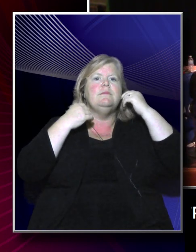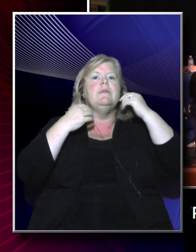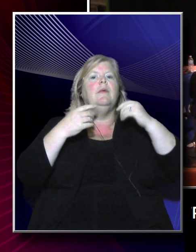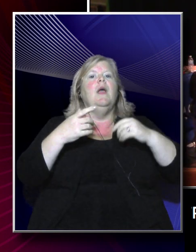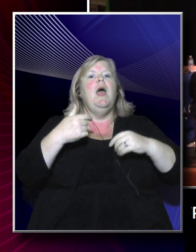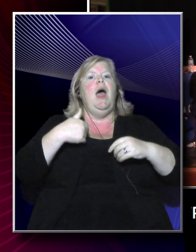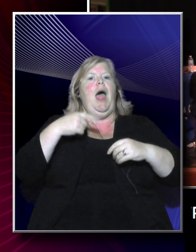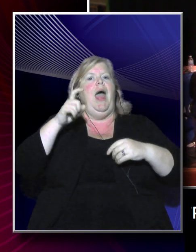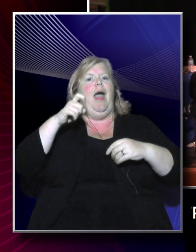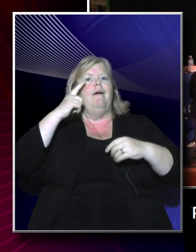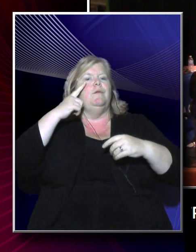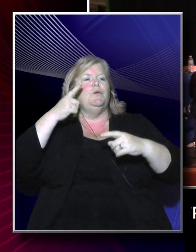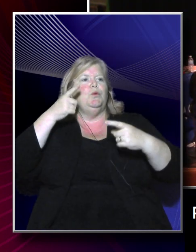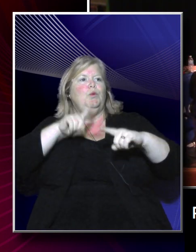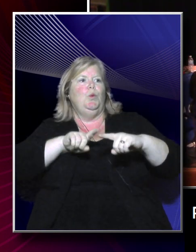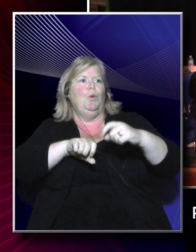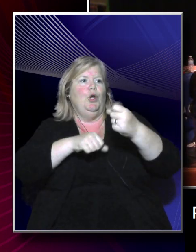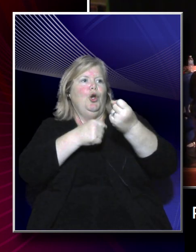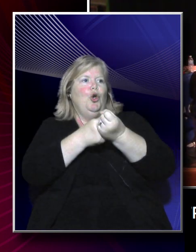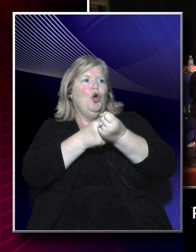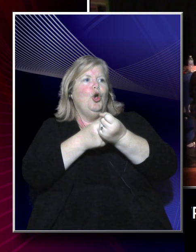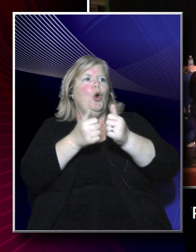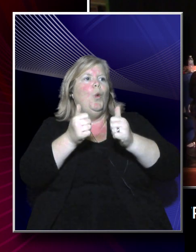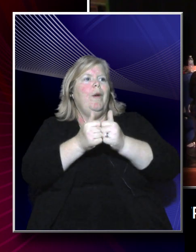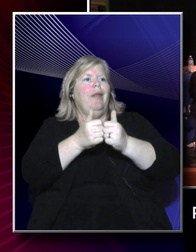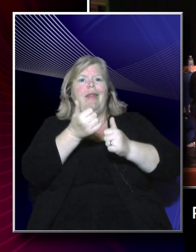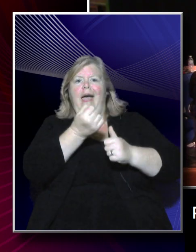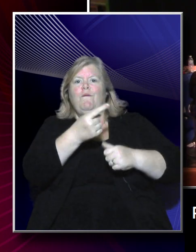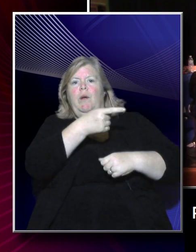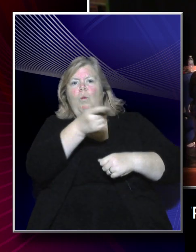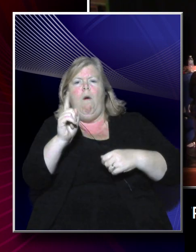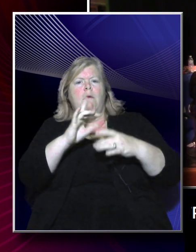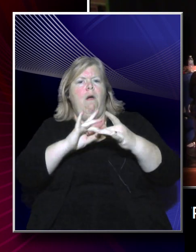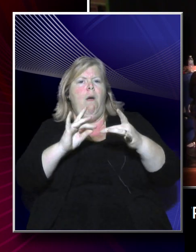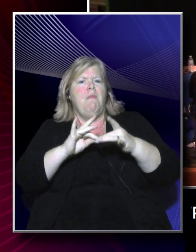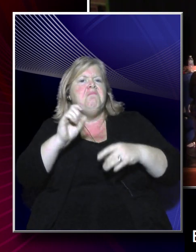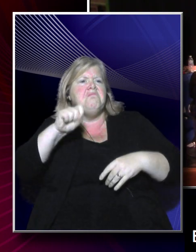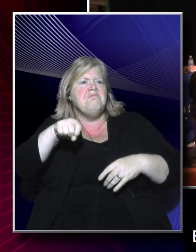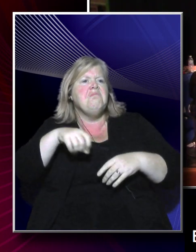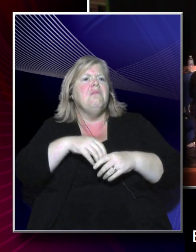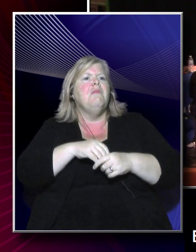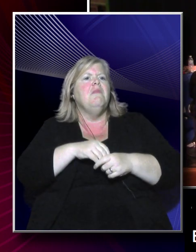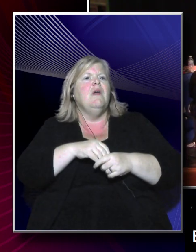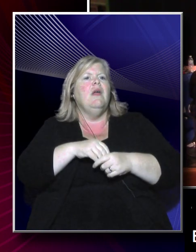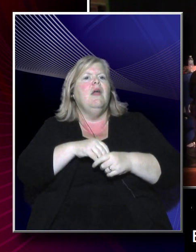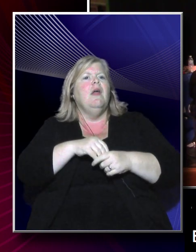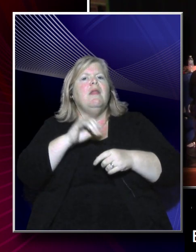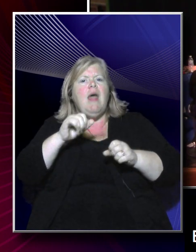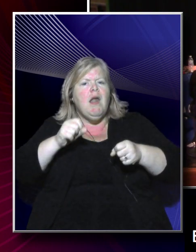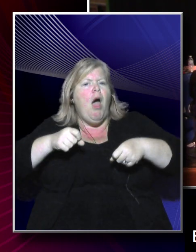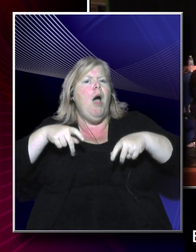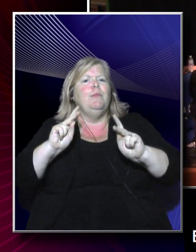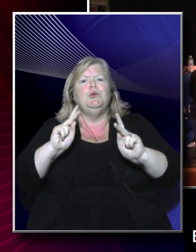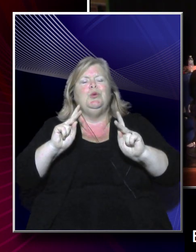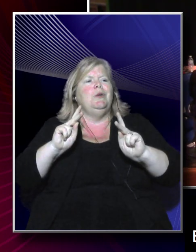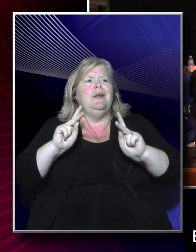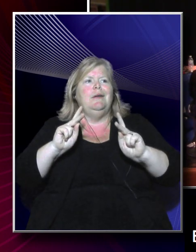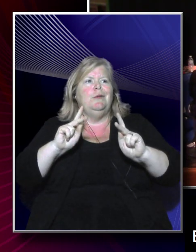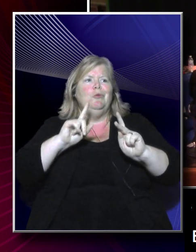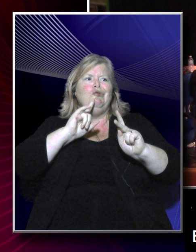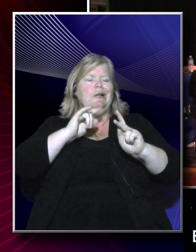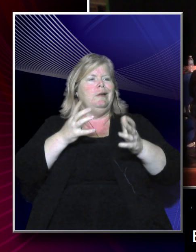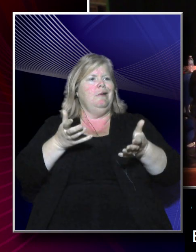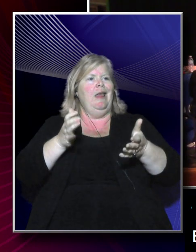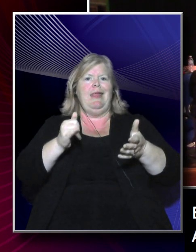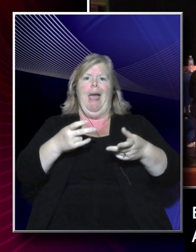I have to concur with what everyone said as far as the opportunity to be in such a favorable position of